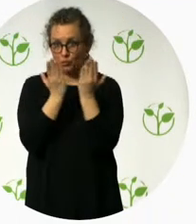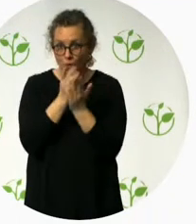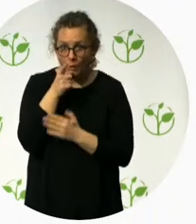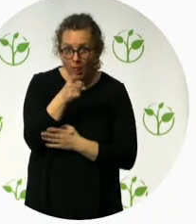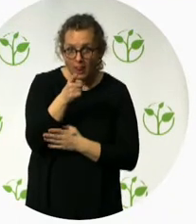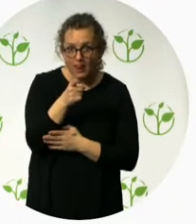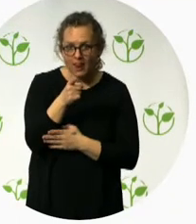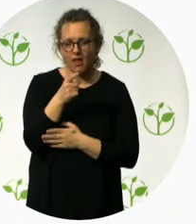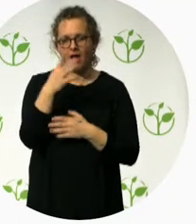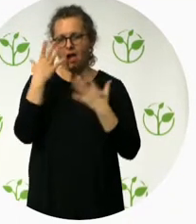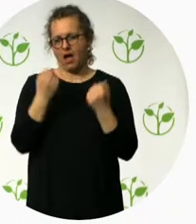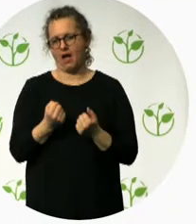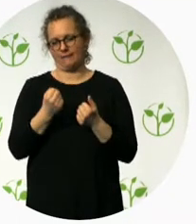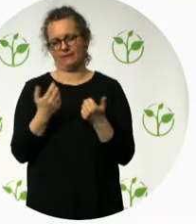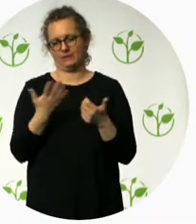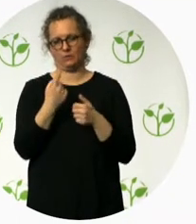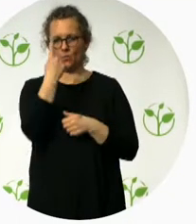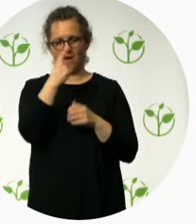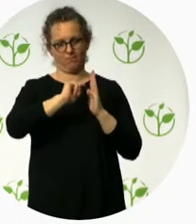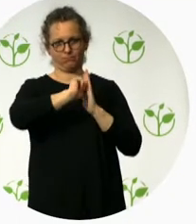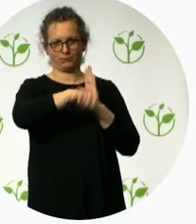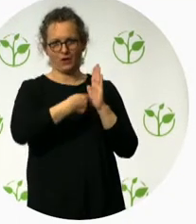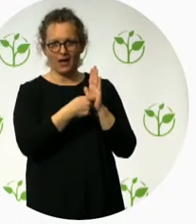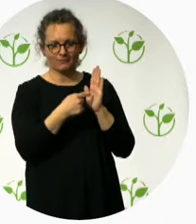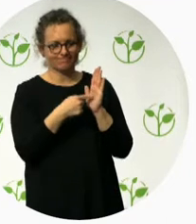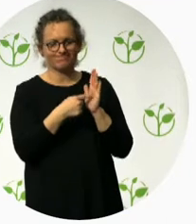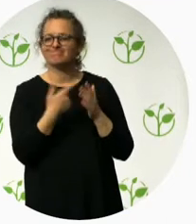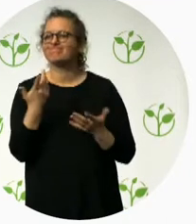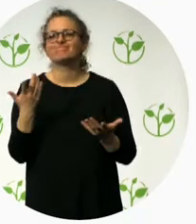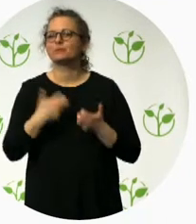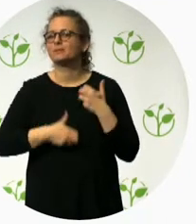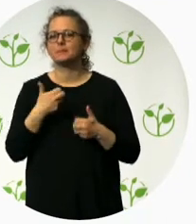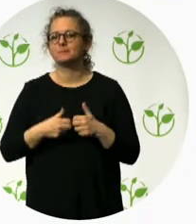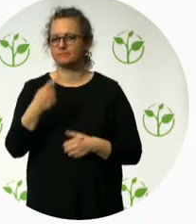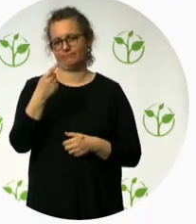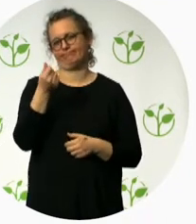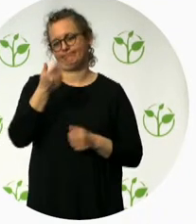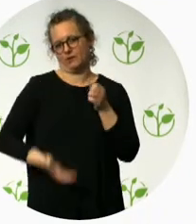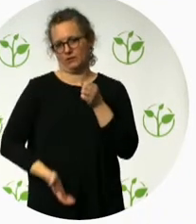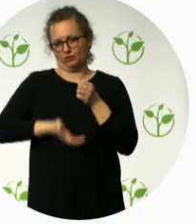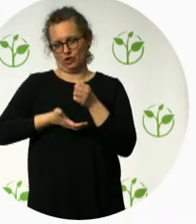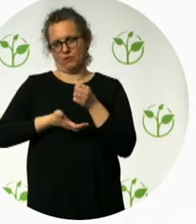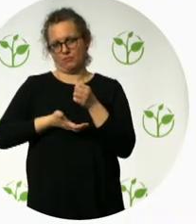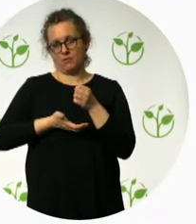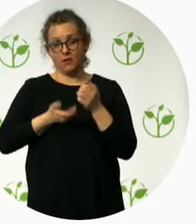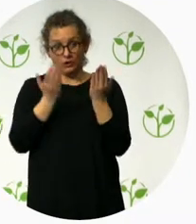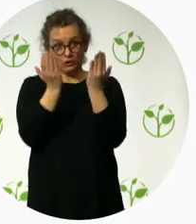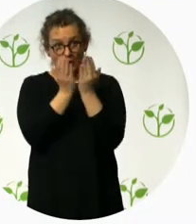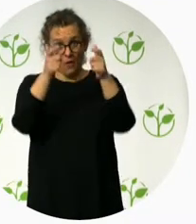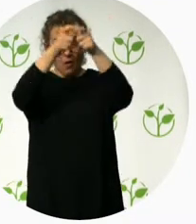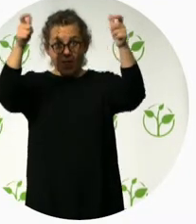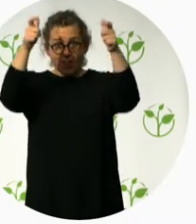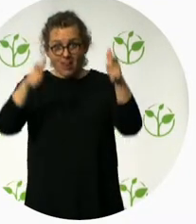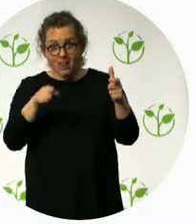limited, the finances were limited, they first, when it came to schools, they first selected schools where children with disabilities